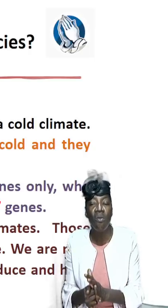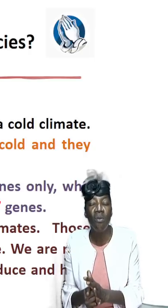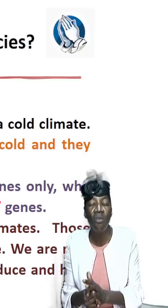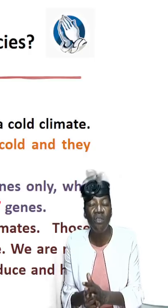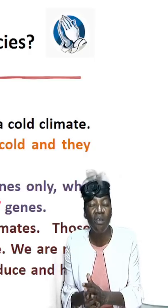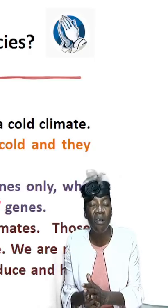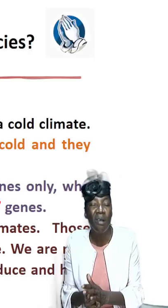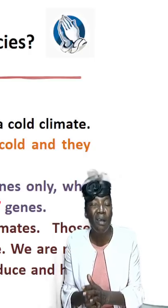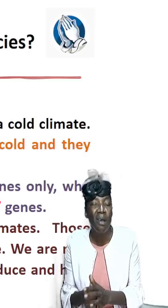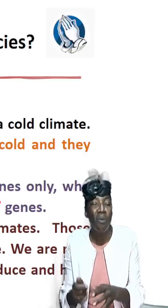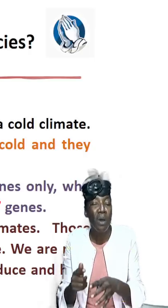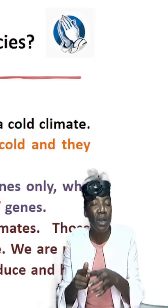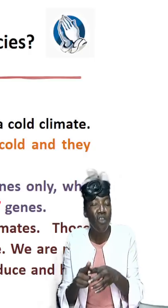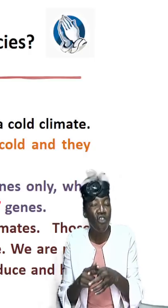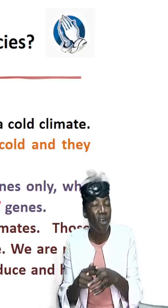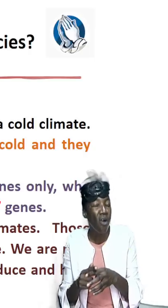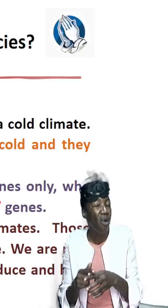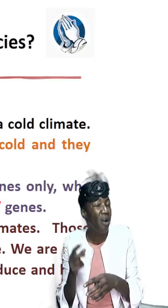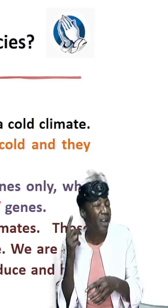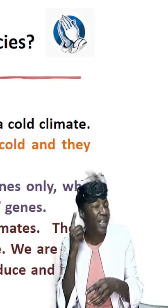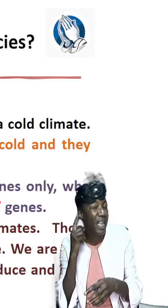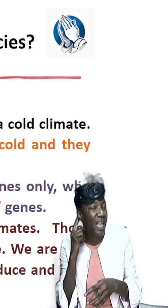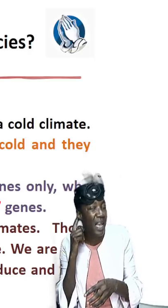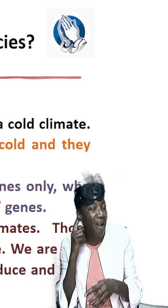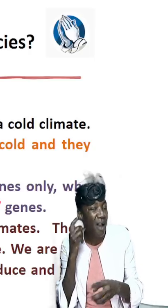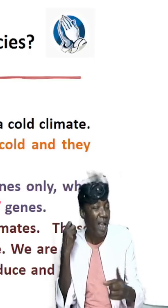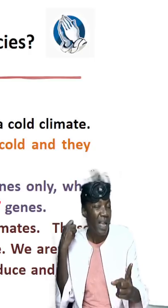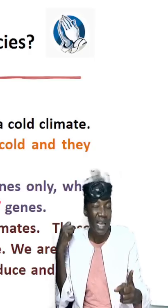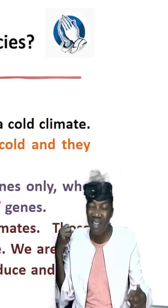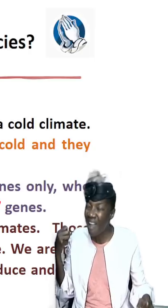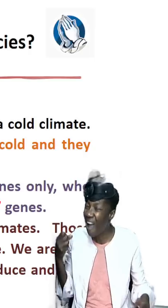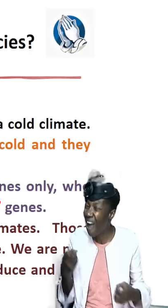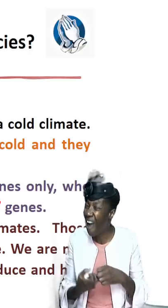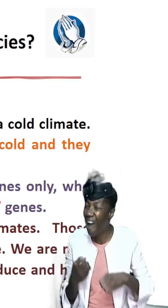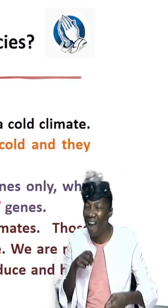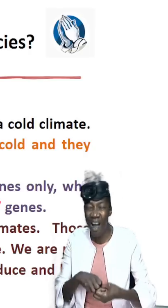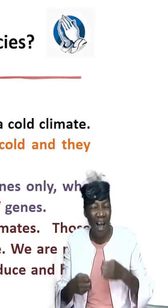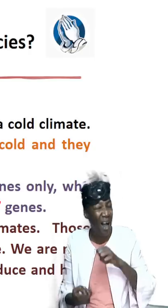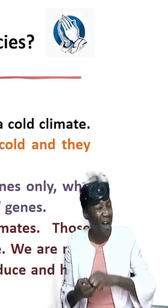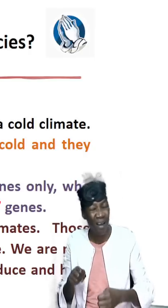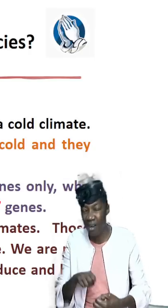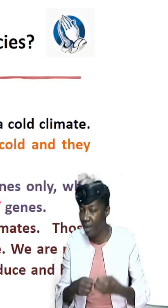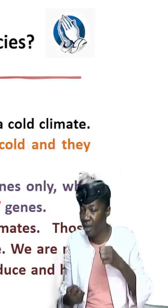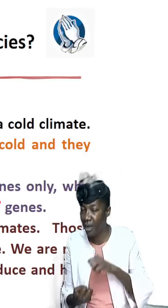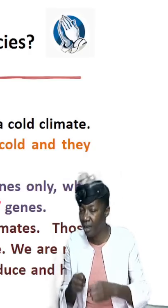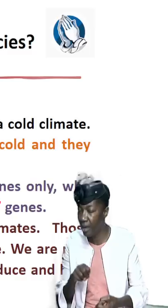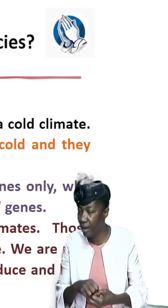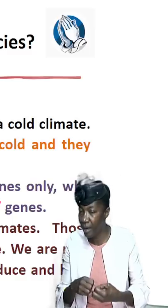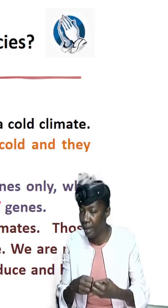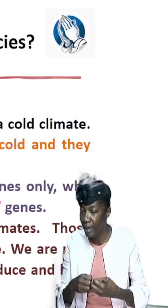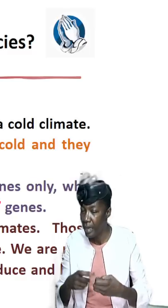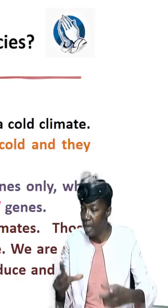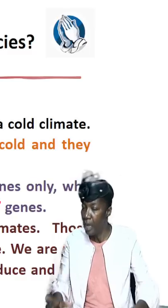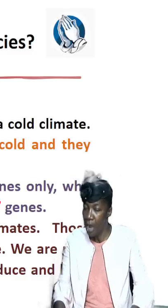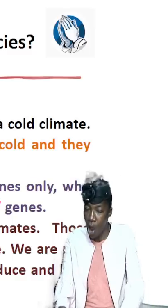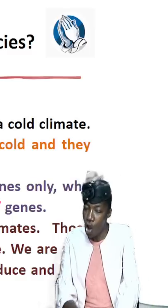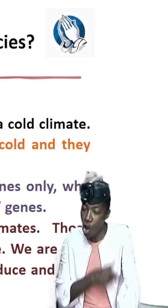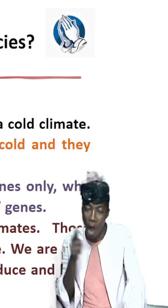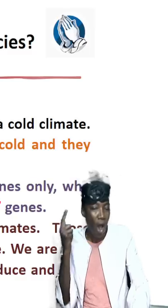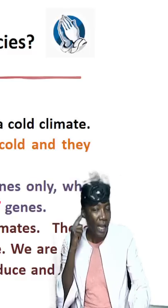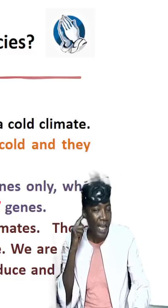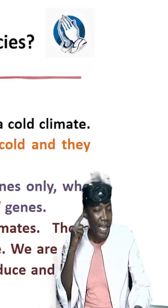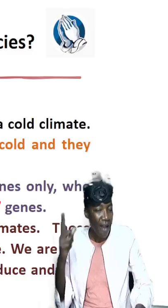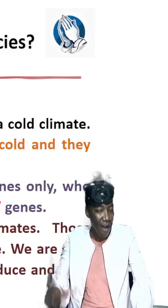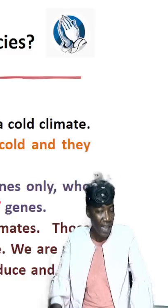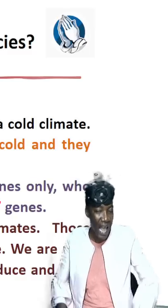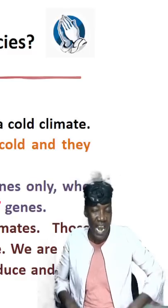find it difficult, so many will die out, but the ones with the long hair will survive in those cold